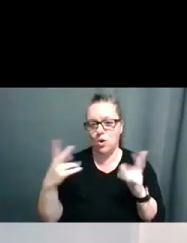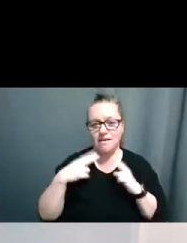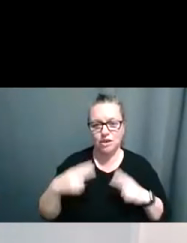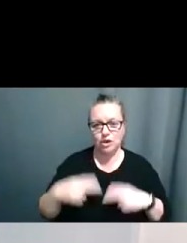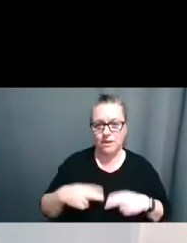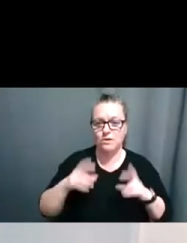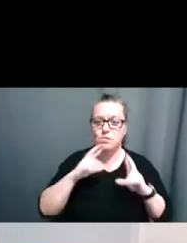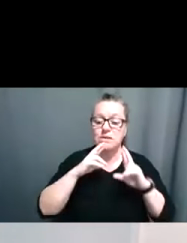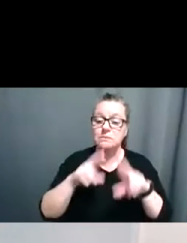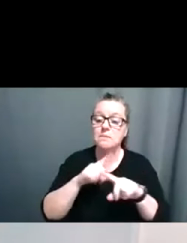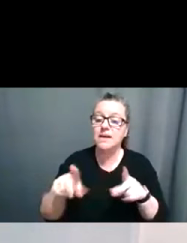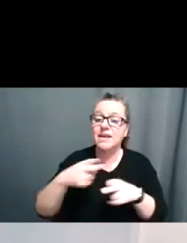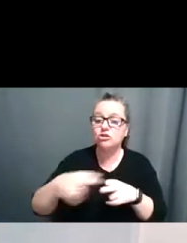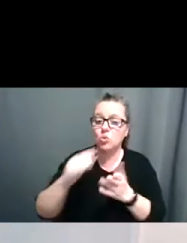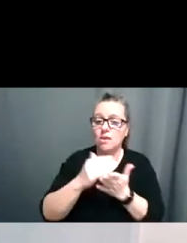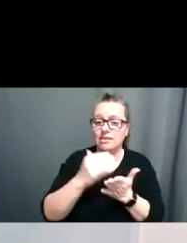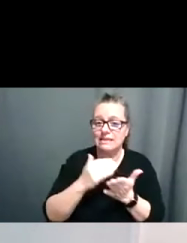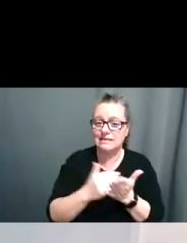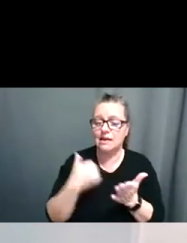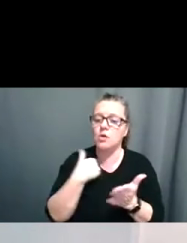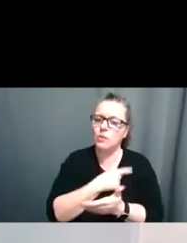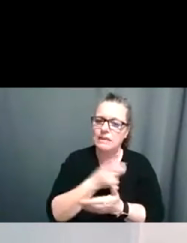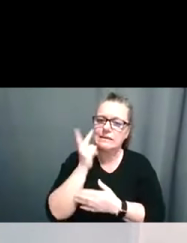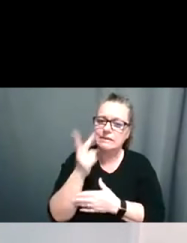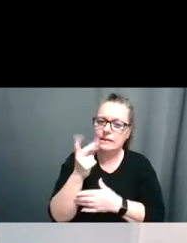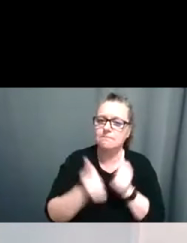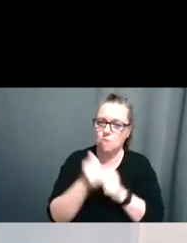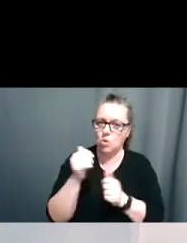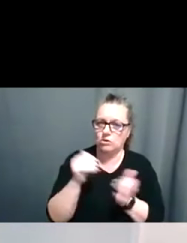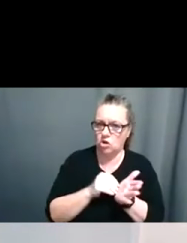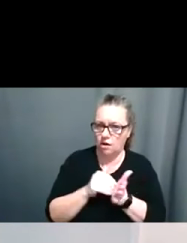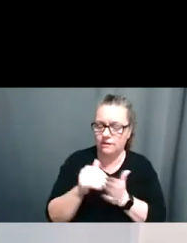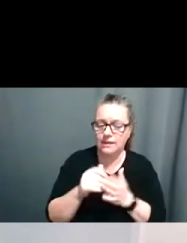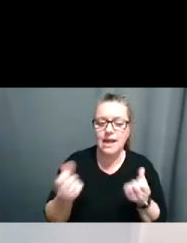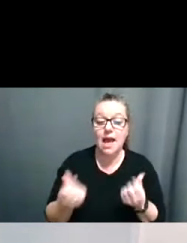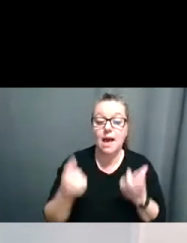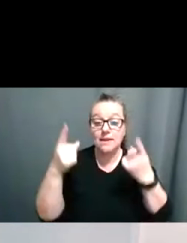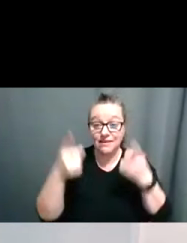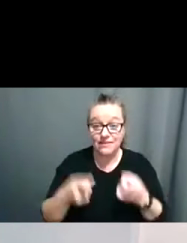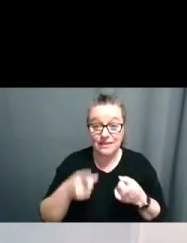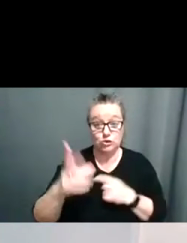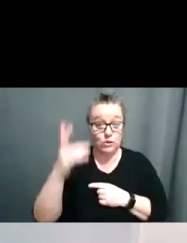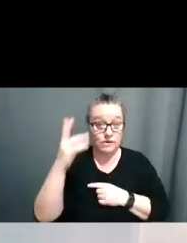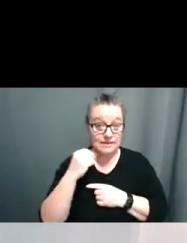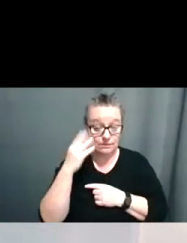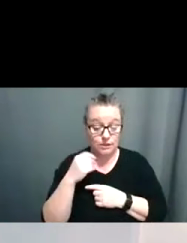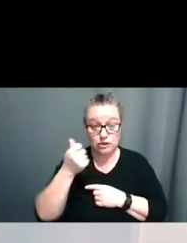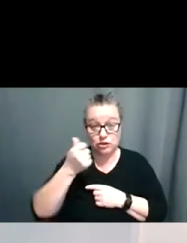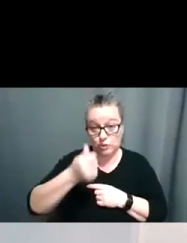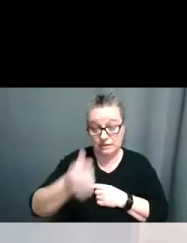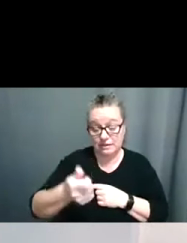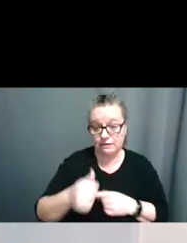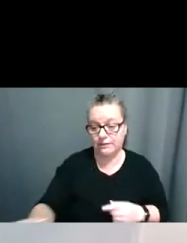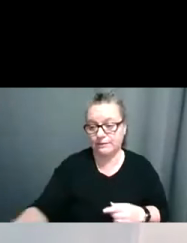list of the ones that Amy and I see and hear about most commonly. How many of these have you experienced yourself?